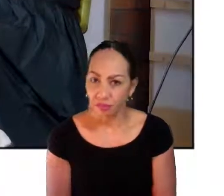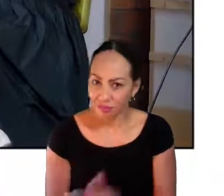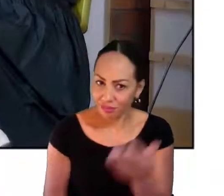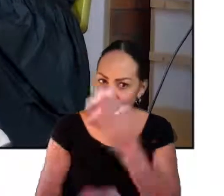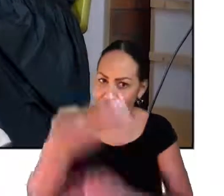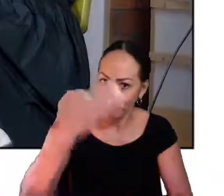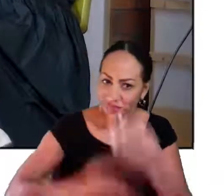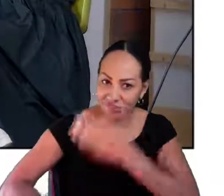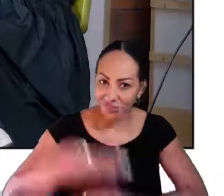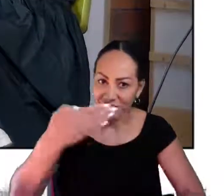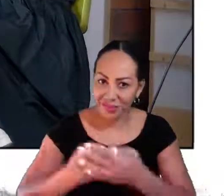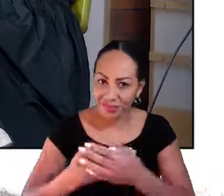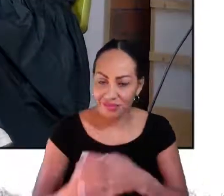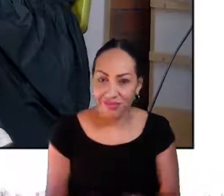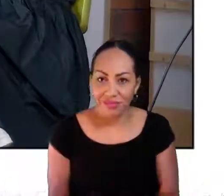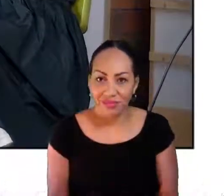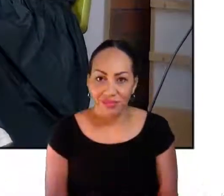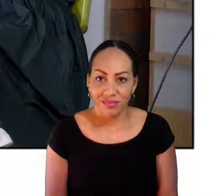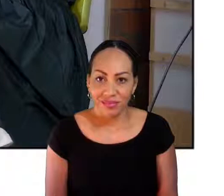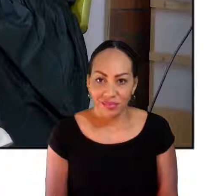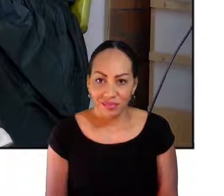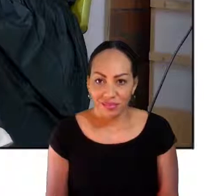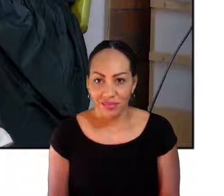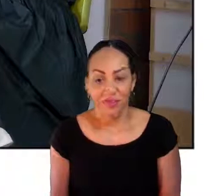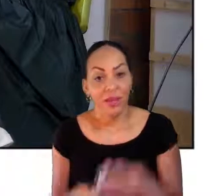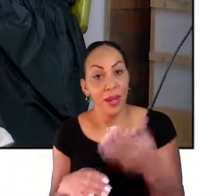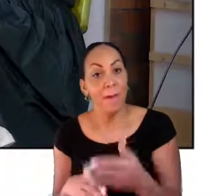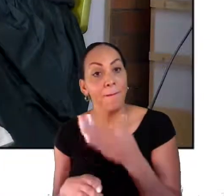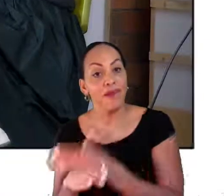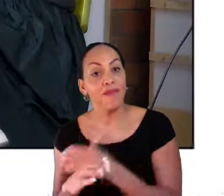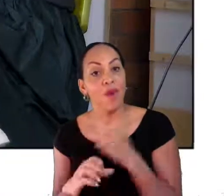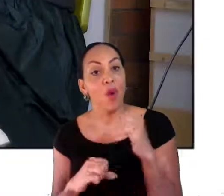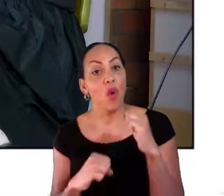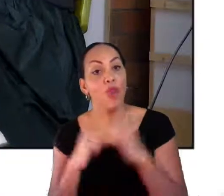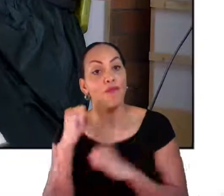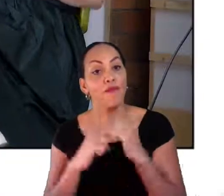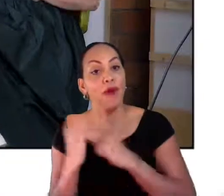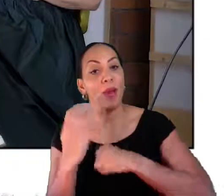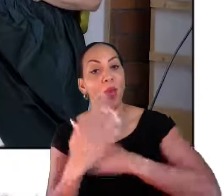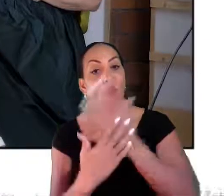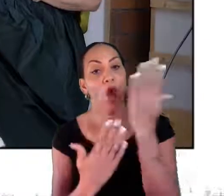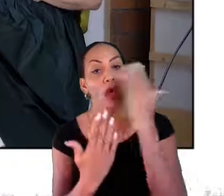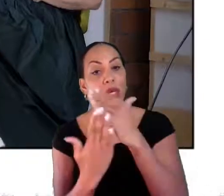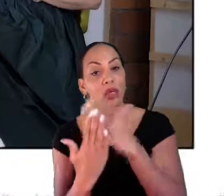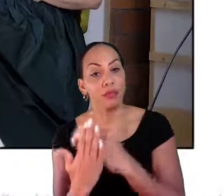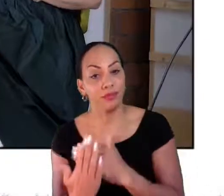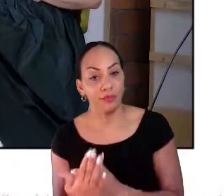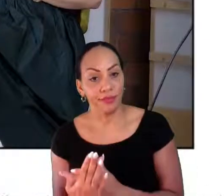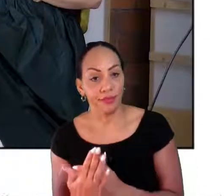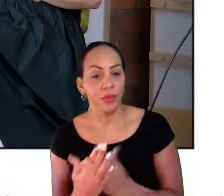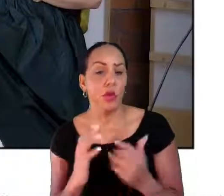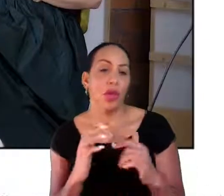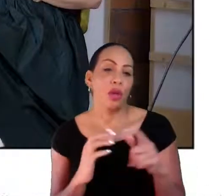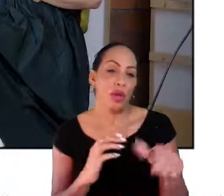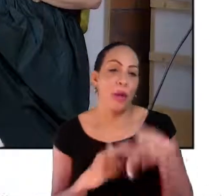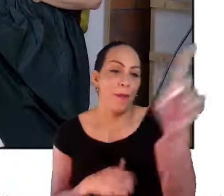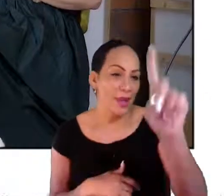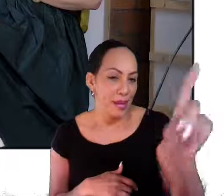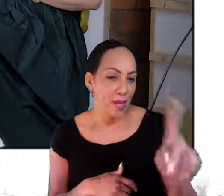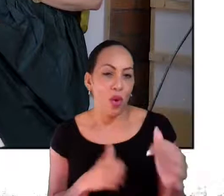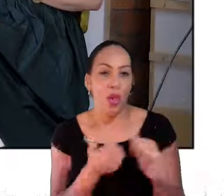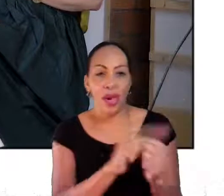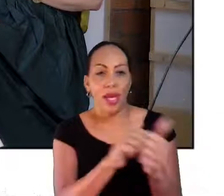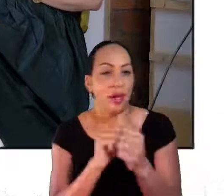of Bristol Bath Creative, before the framework was developed and came out, we collaborated with a bunch of different people on a program called Test and